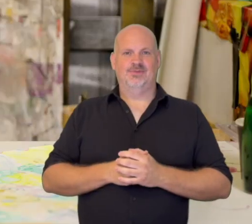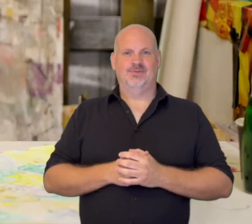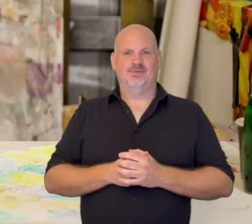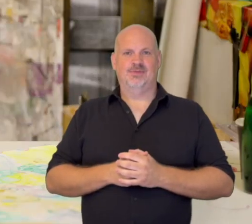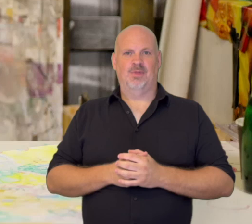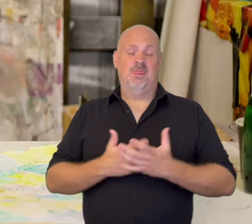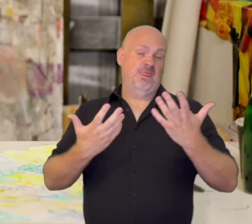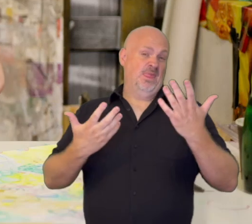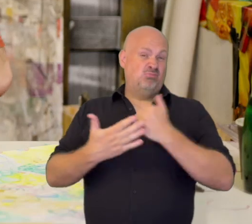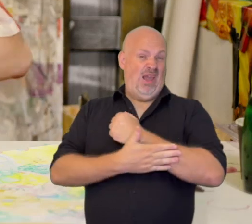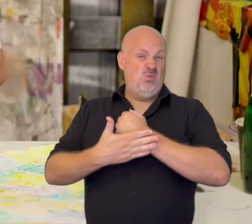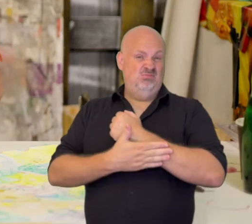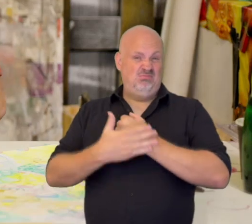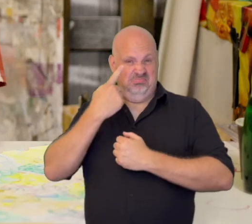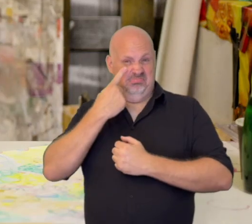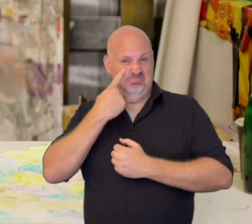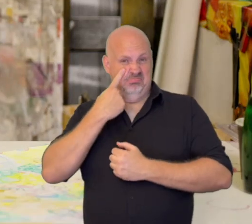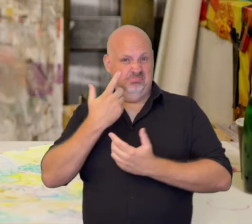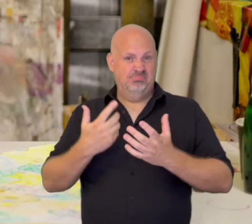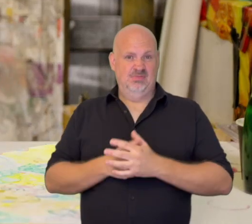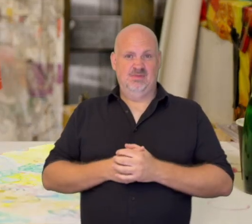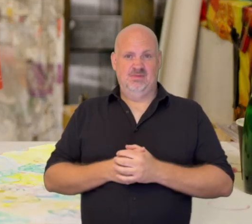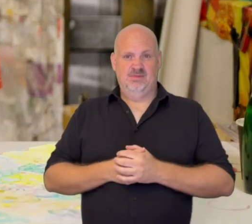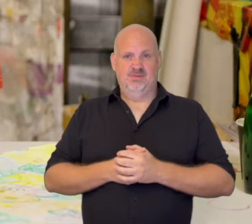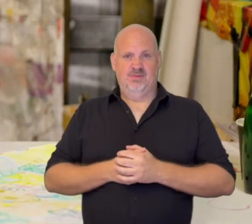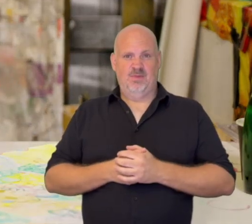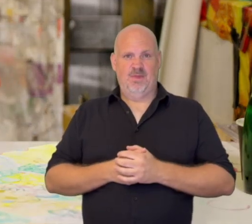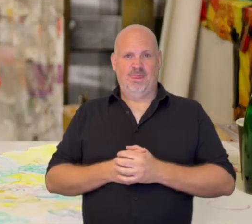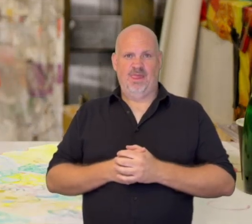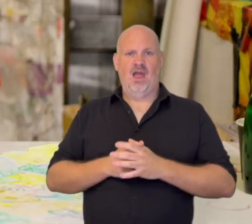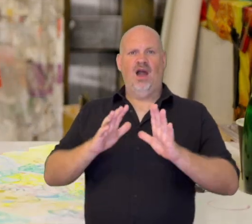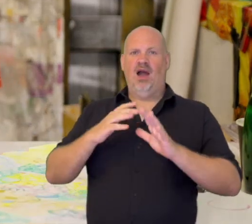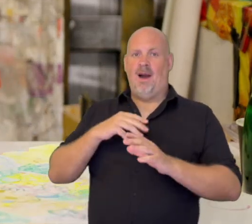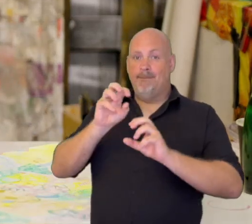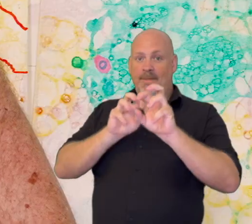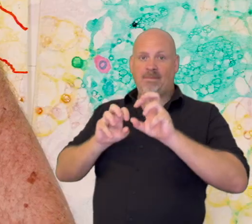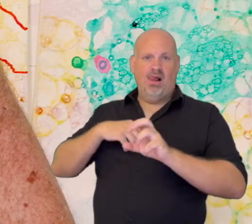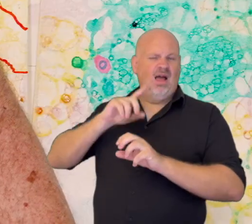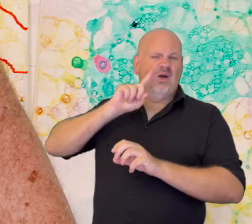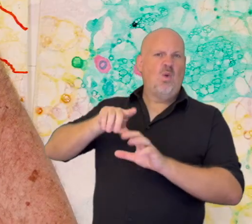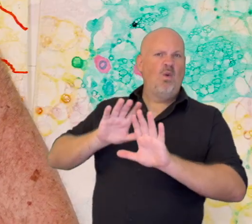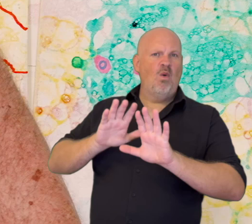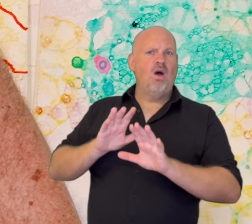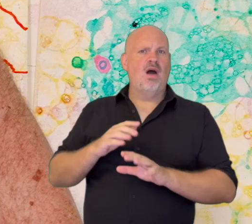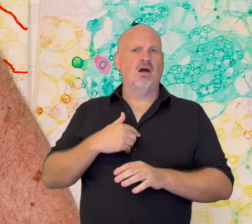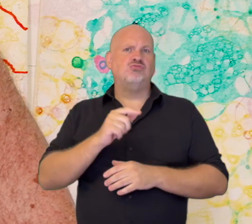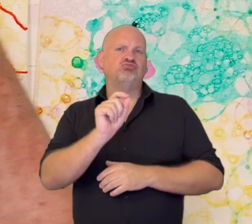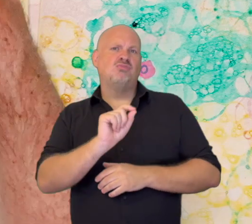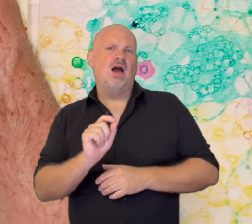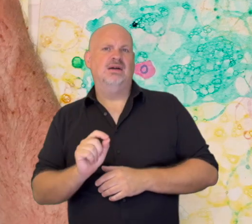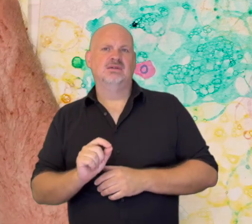Maybe we'll go for the brown. And I'm going to kind of ignore the bubbles now, and I'm just going to write, let's